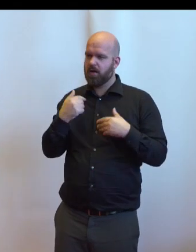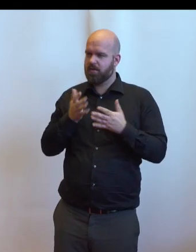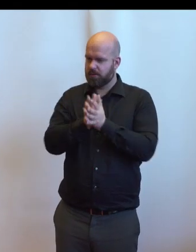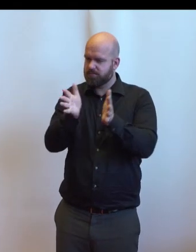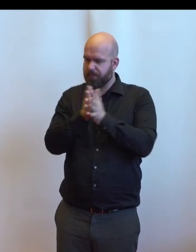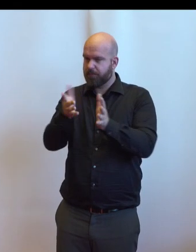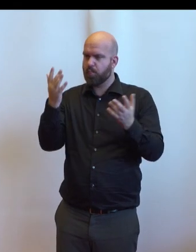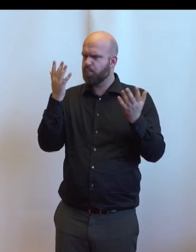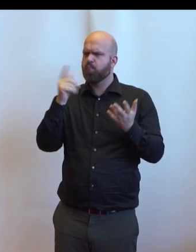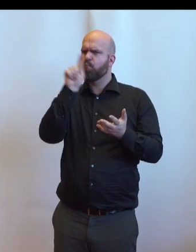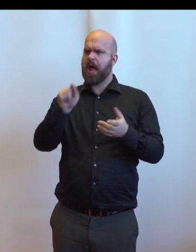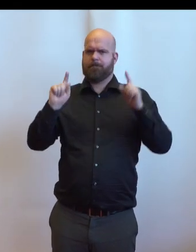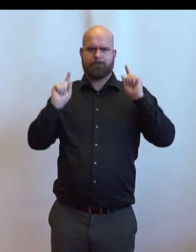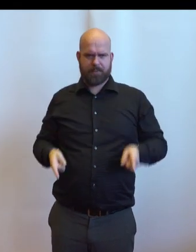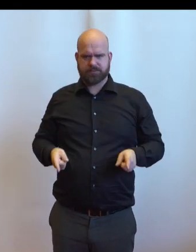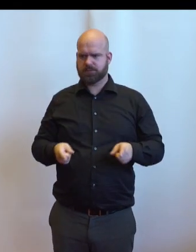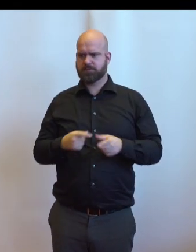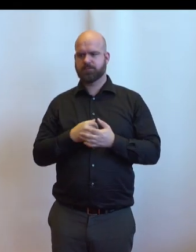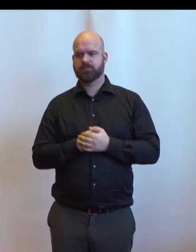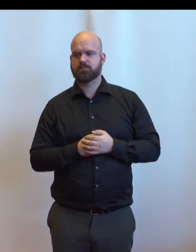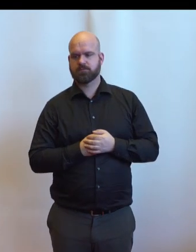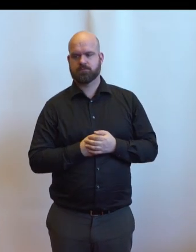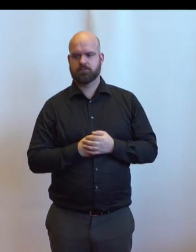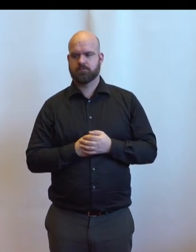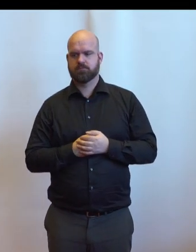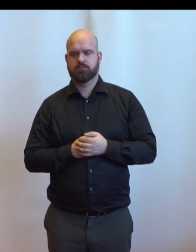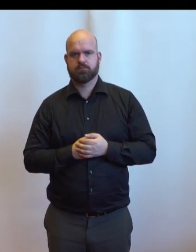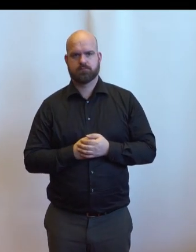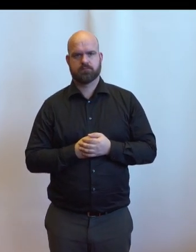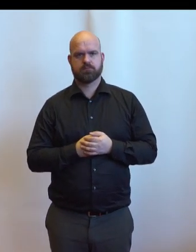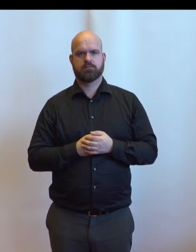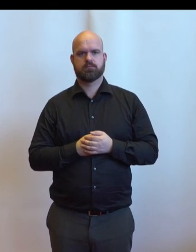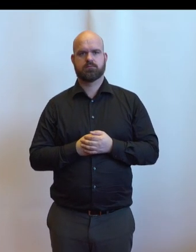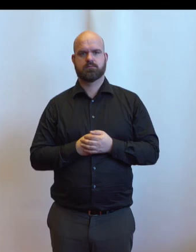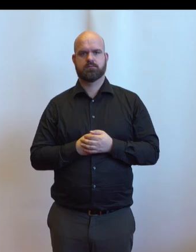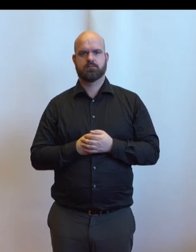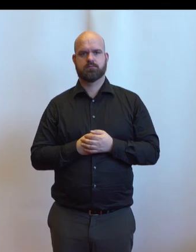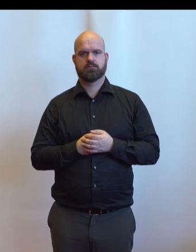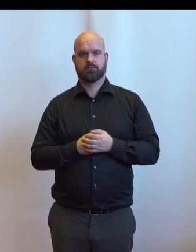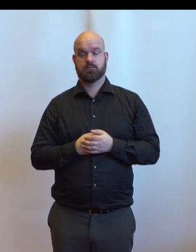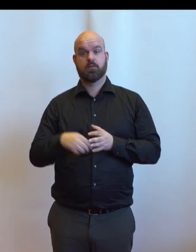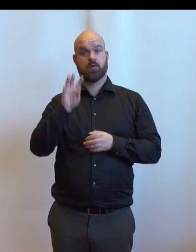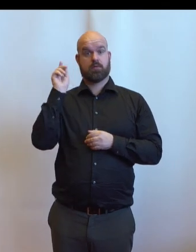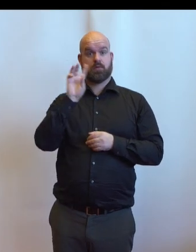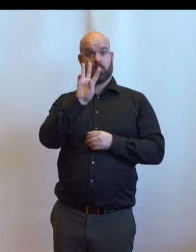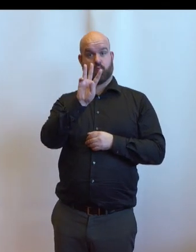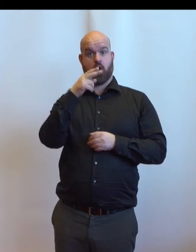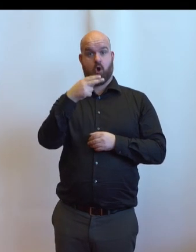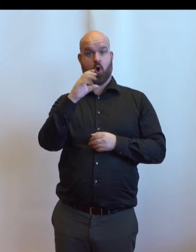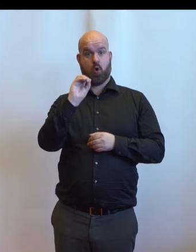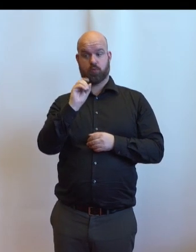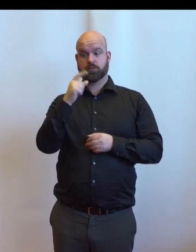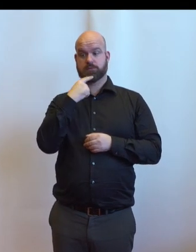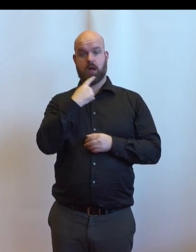please. So this is the World Health Organization's figure. It's 1 billion. It's a very large figure, and this is